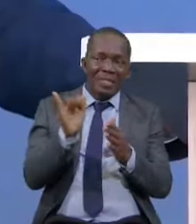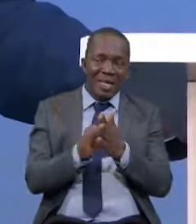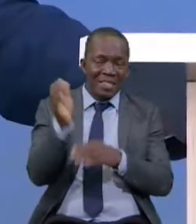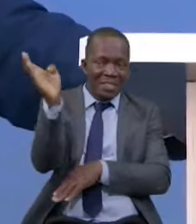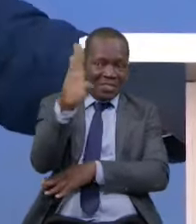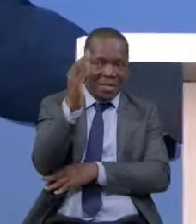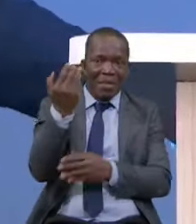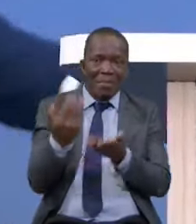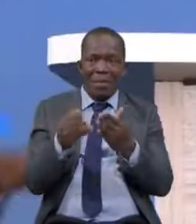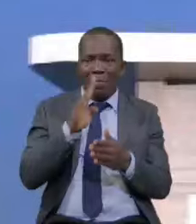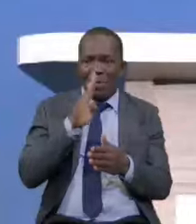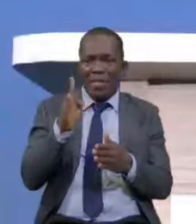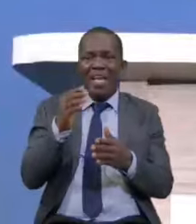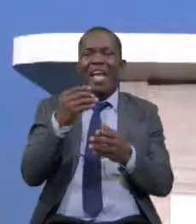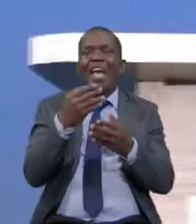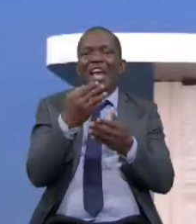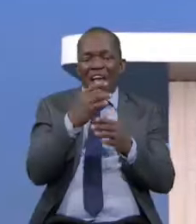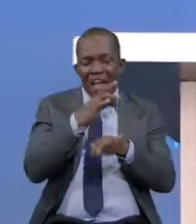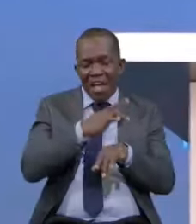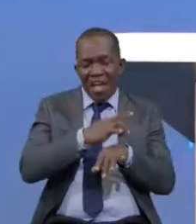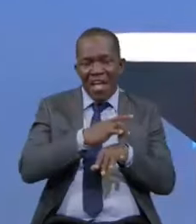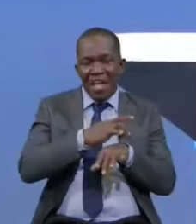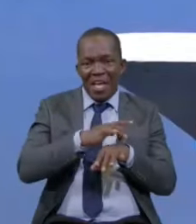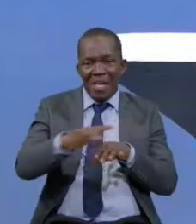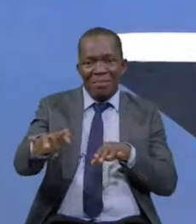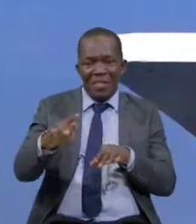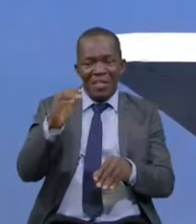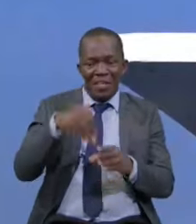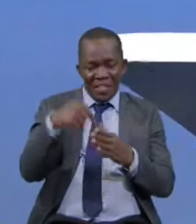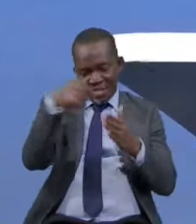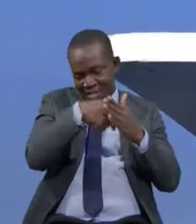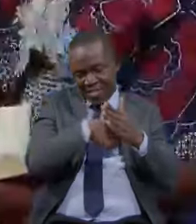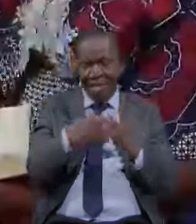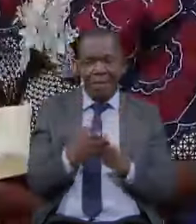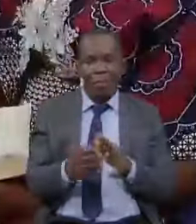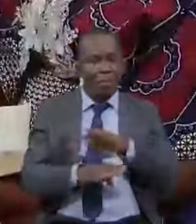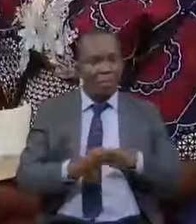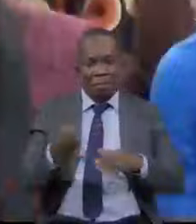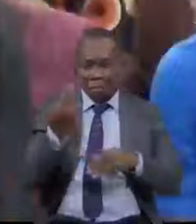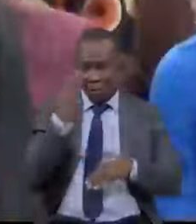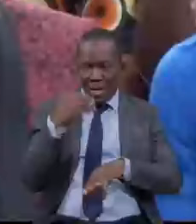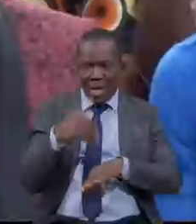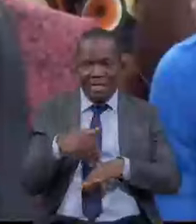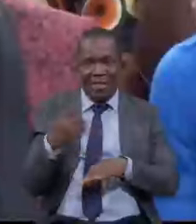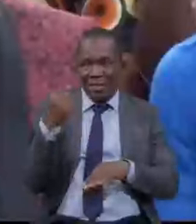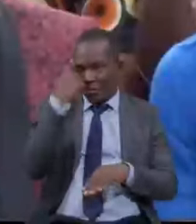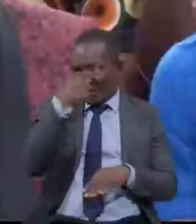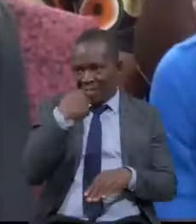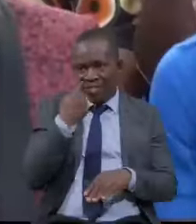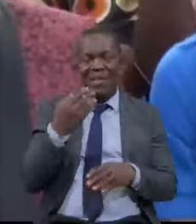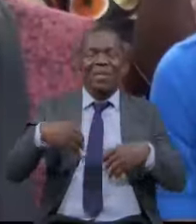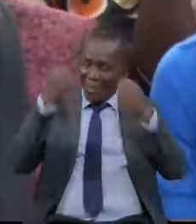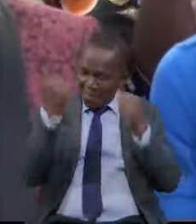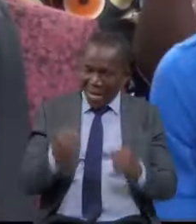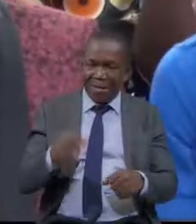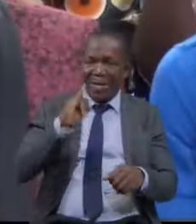blows them down. Don't look at their faces. The power is inside you. The power is not in them. The